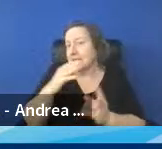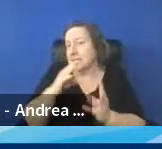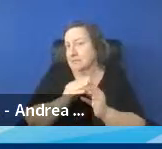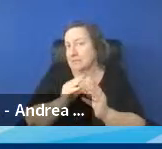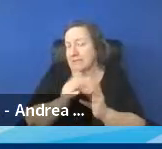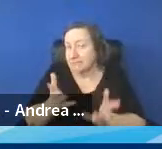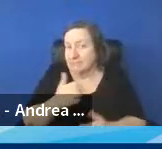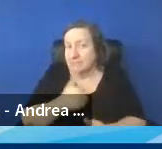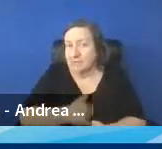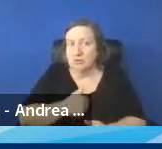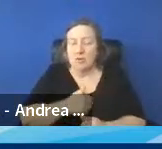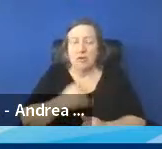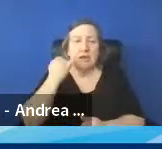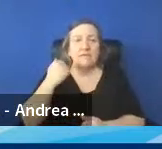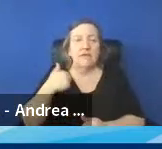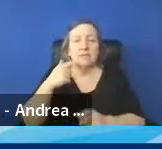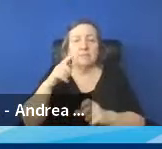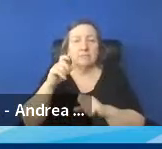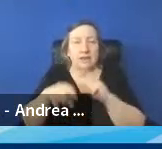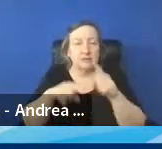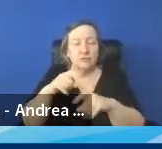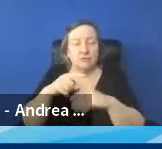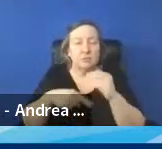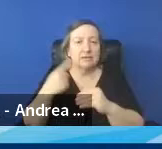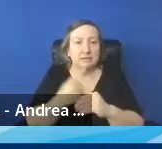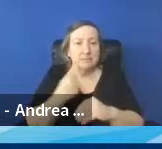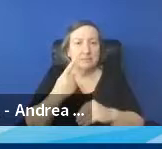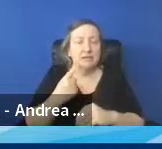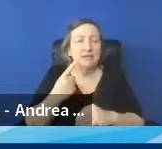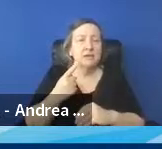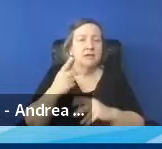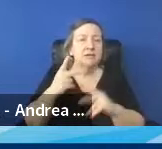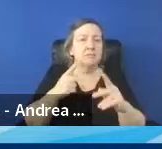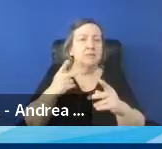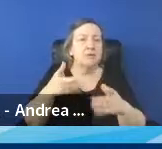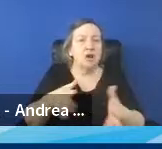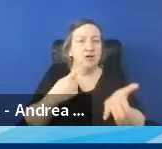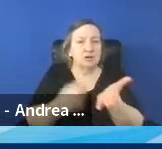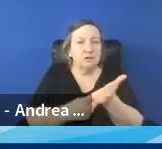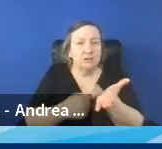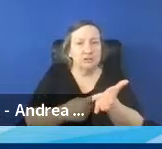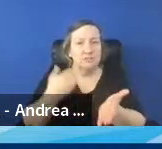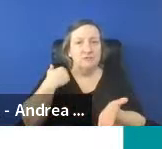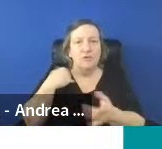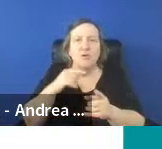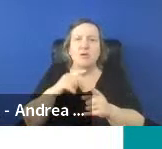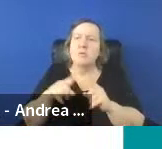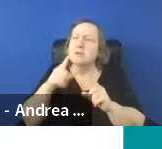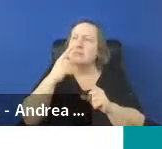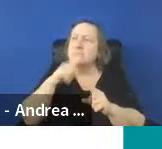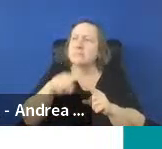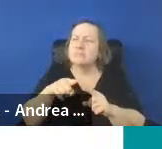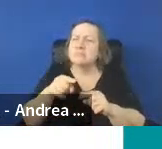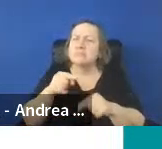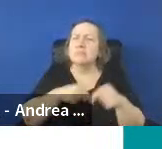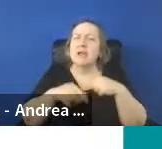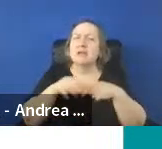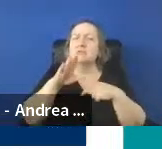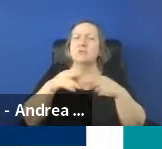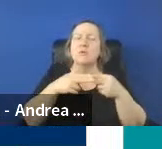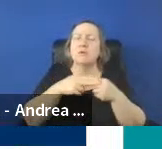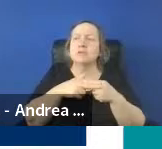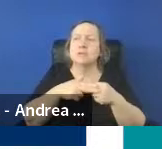I apologize if I'm asking questions about things that folks have already covered. But can you go back to your